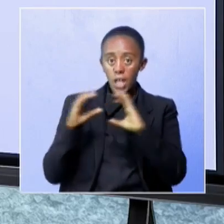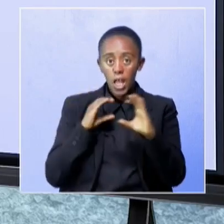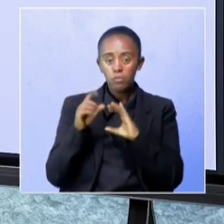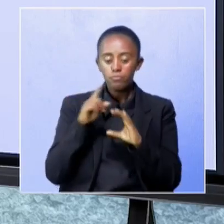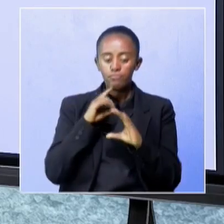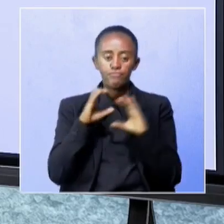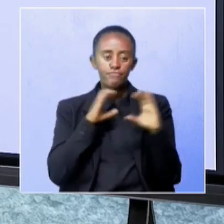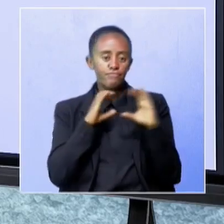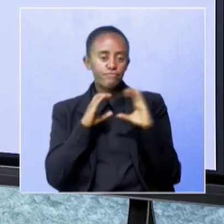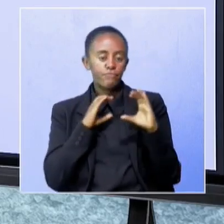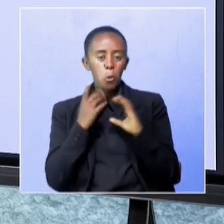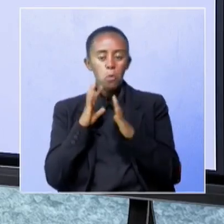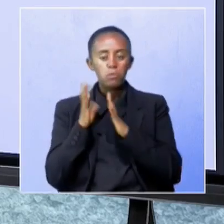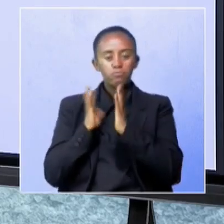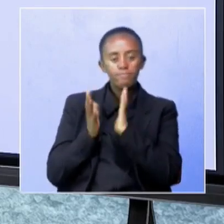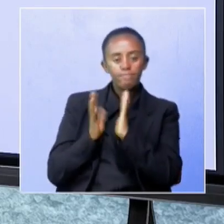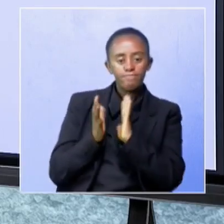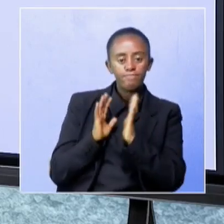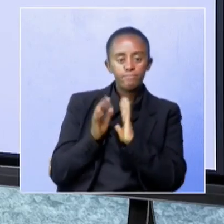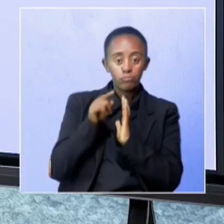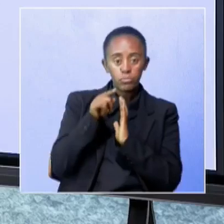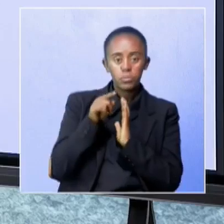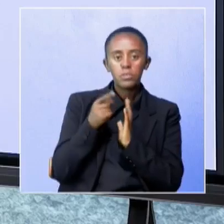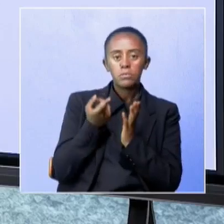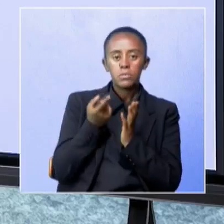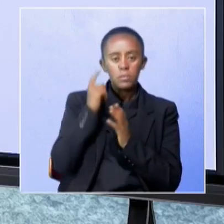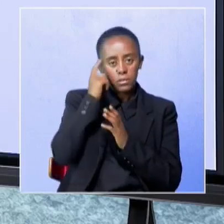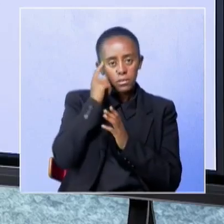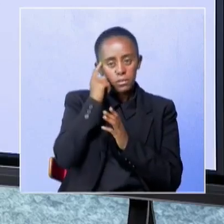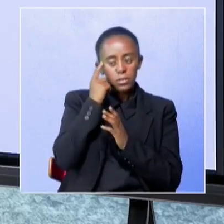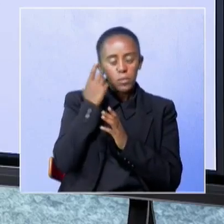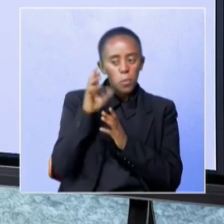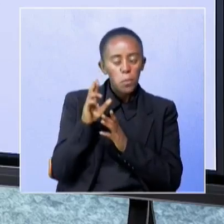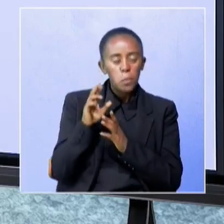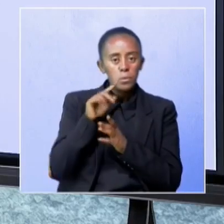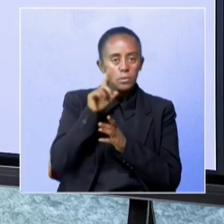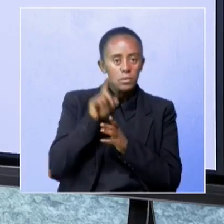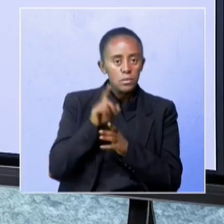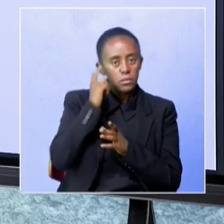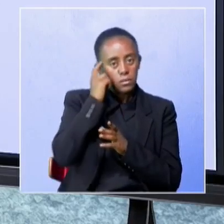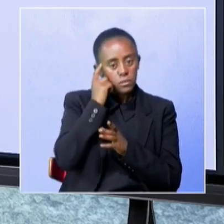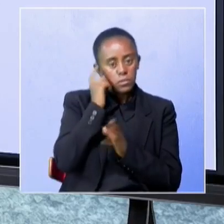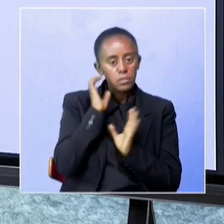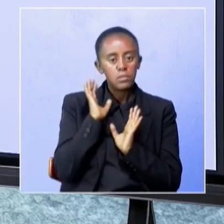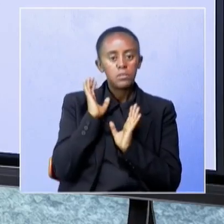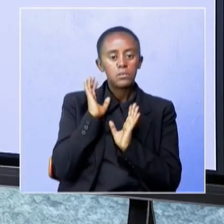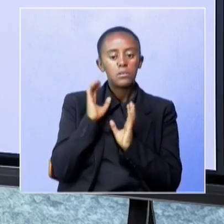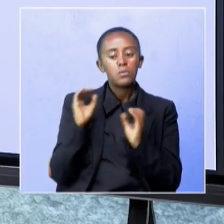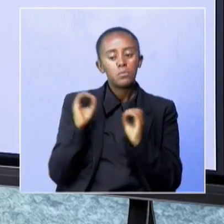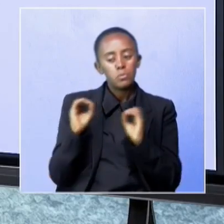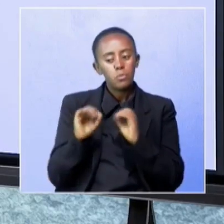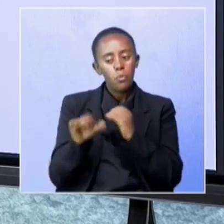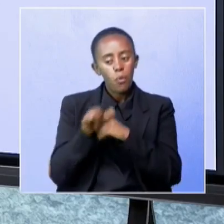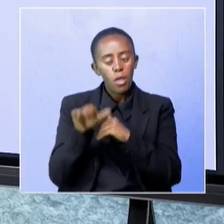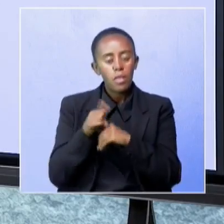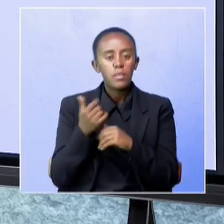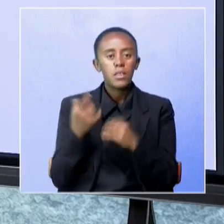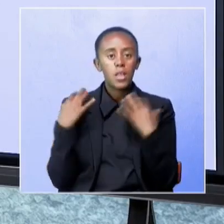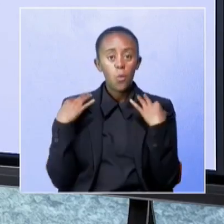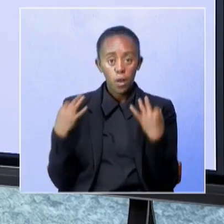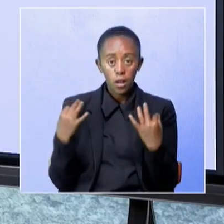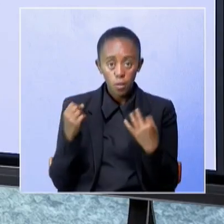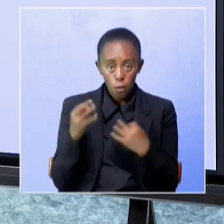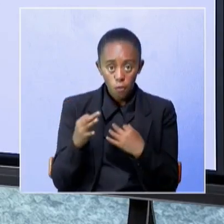others, we always have to think about or take account about not to hurt the well-being